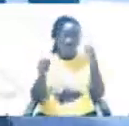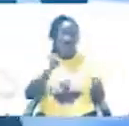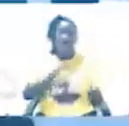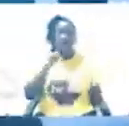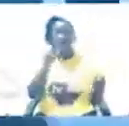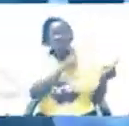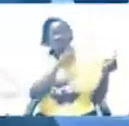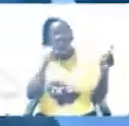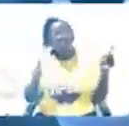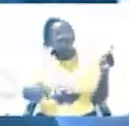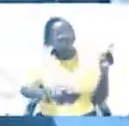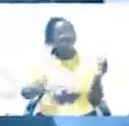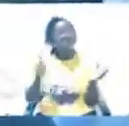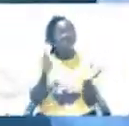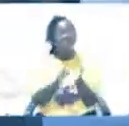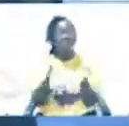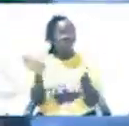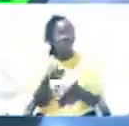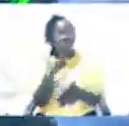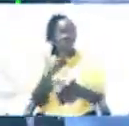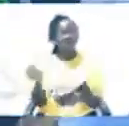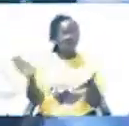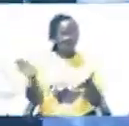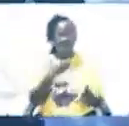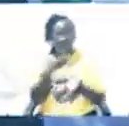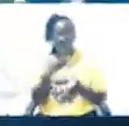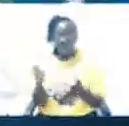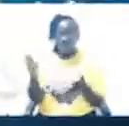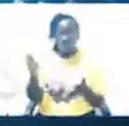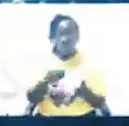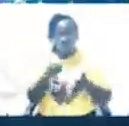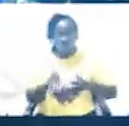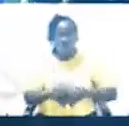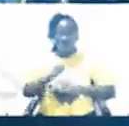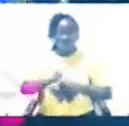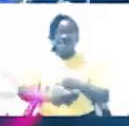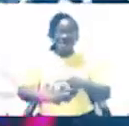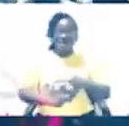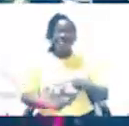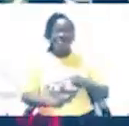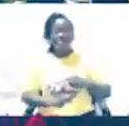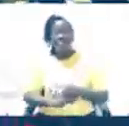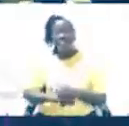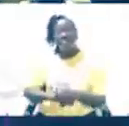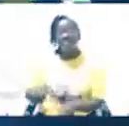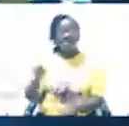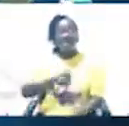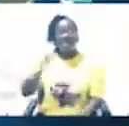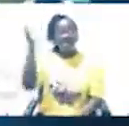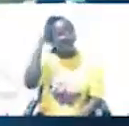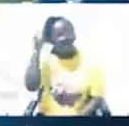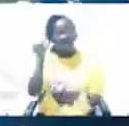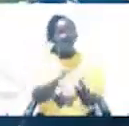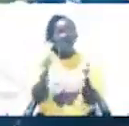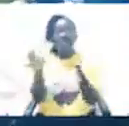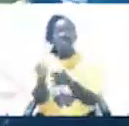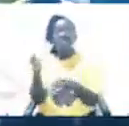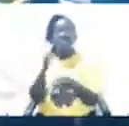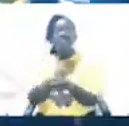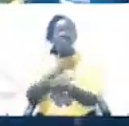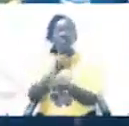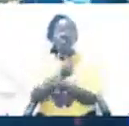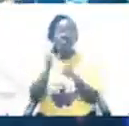for I know that Jesus is my Savior. Sing it, I know, I know, I know, I know, I know that Jesus